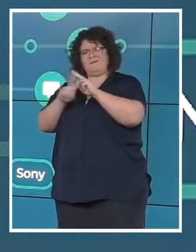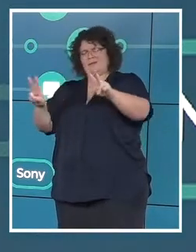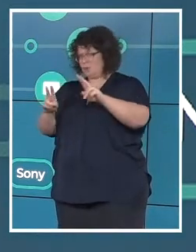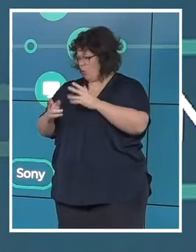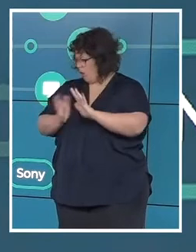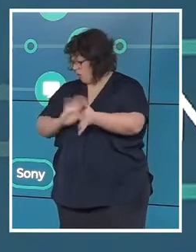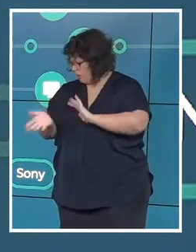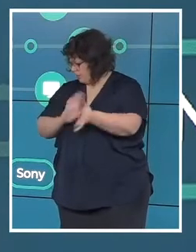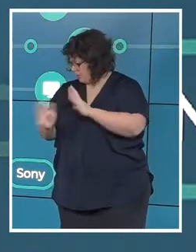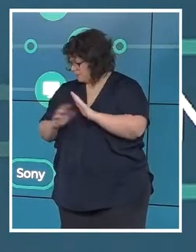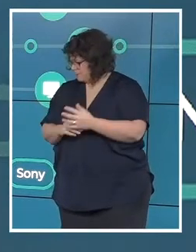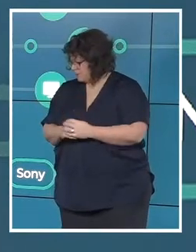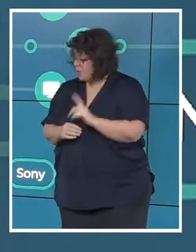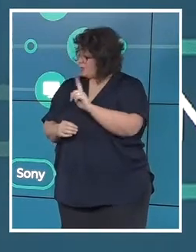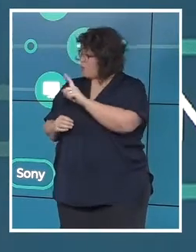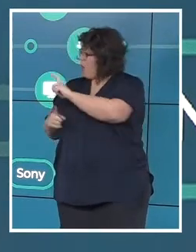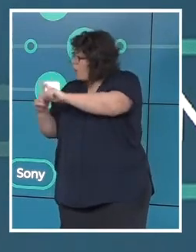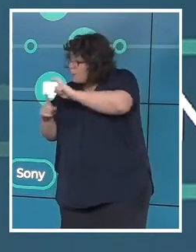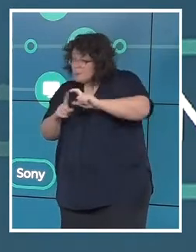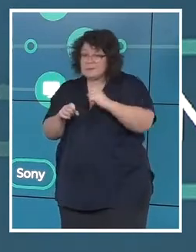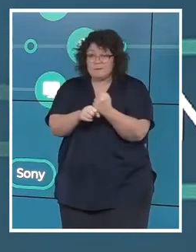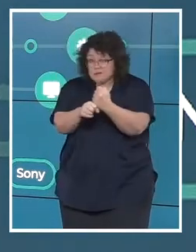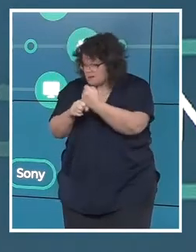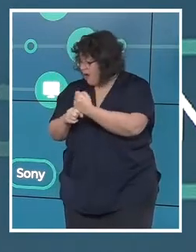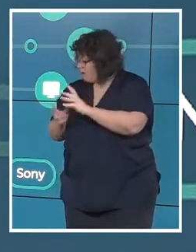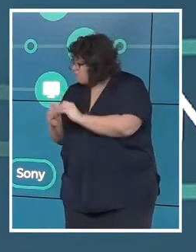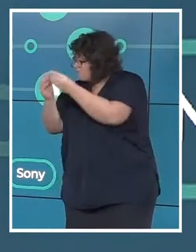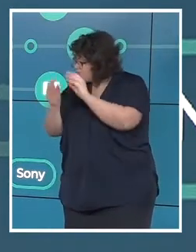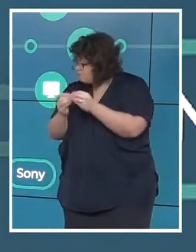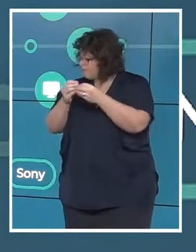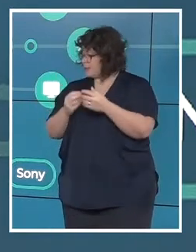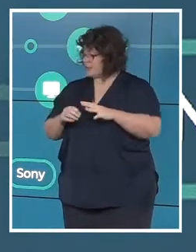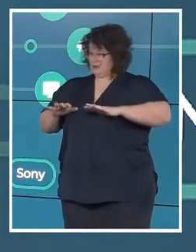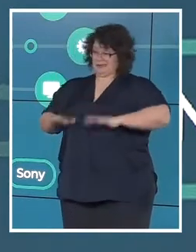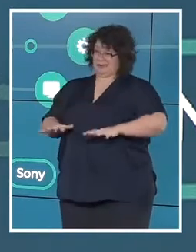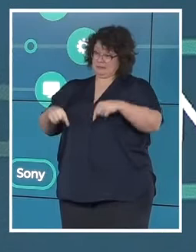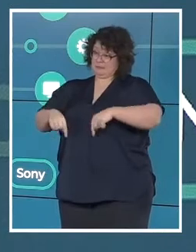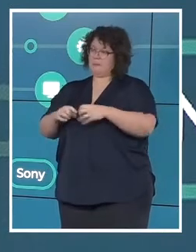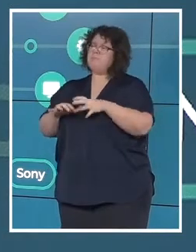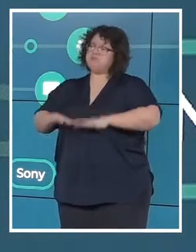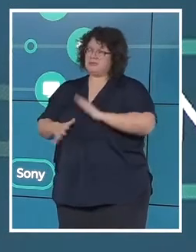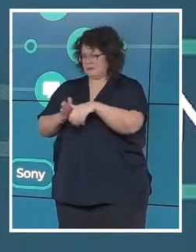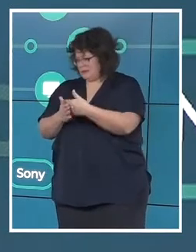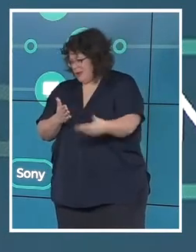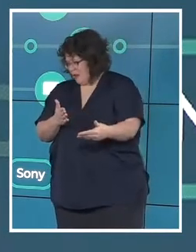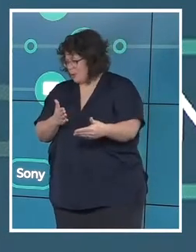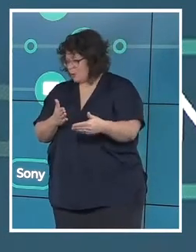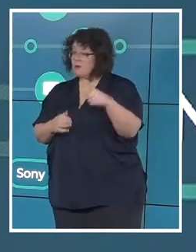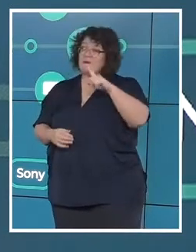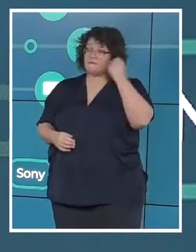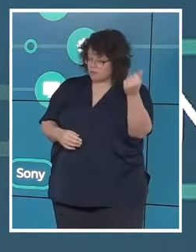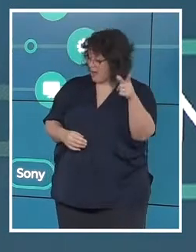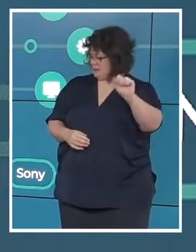here is British Sign Language. In France, French Sign Language. In the US, they have American Sign